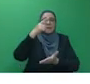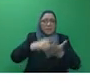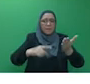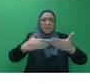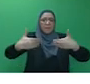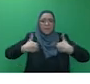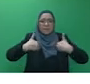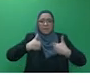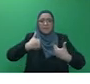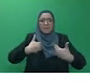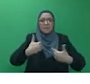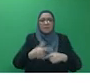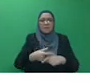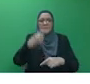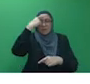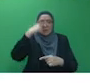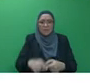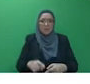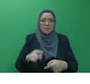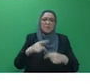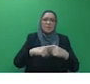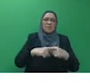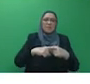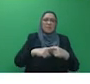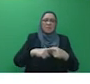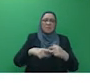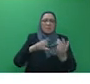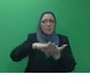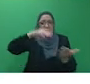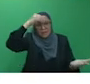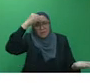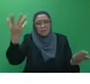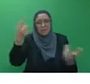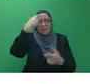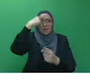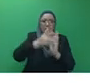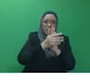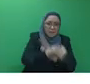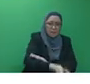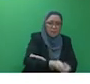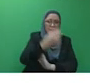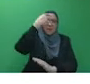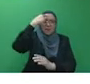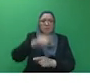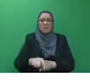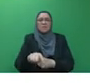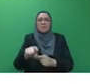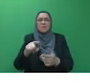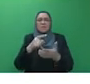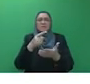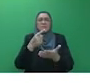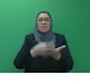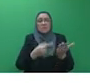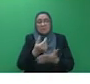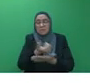what you have for the transmission of entertainment or knowledge or skills what you have is what